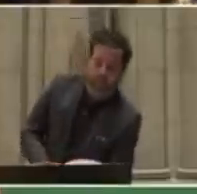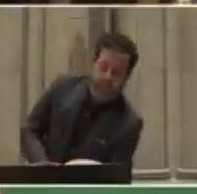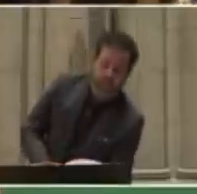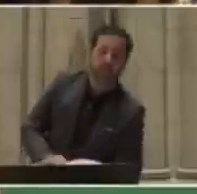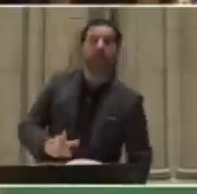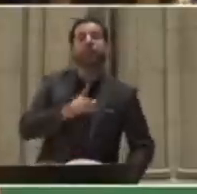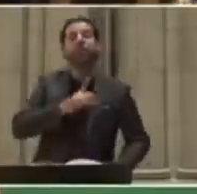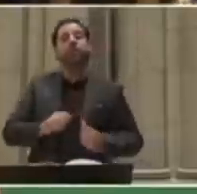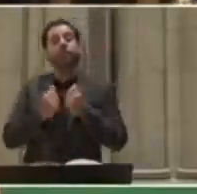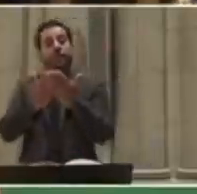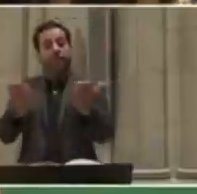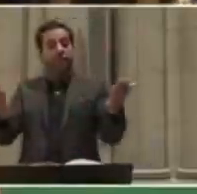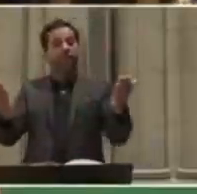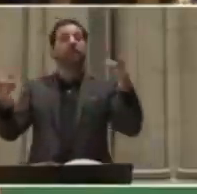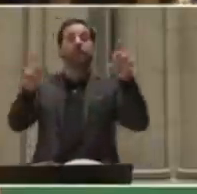The Lord be with you.